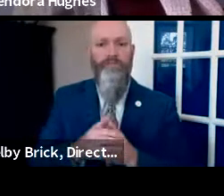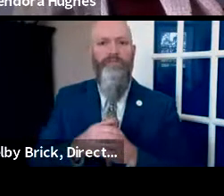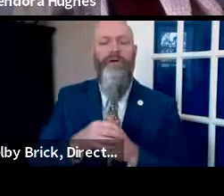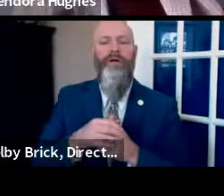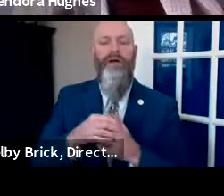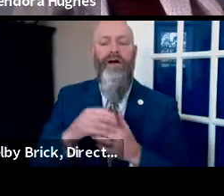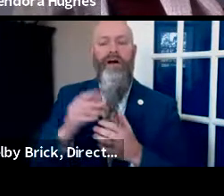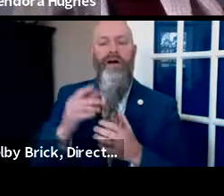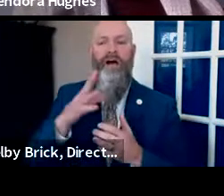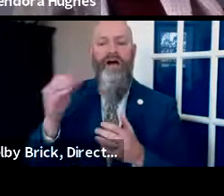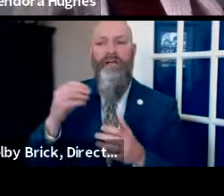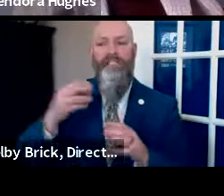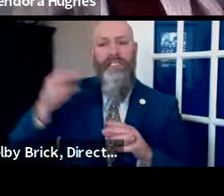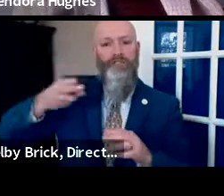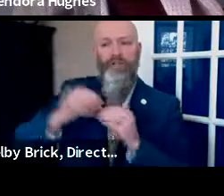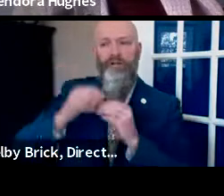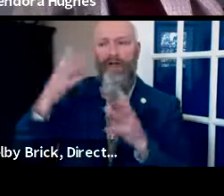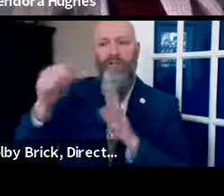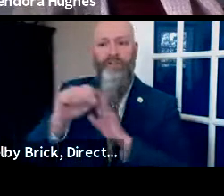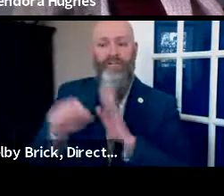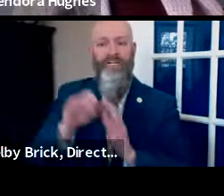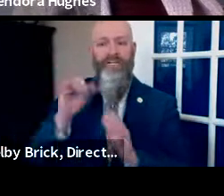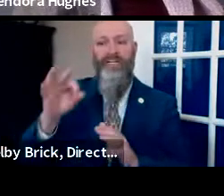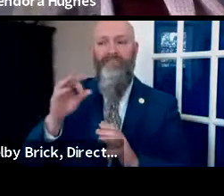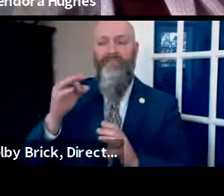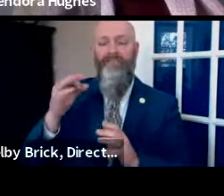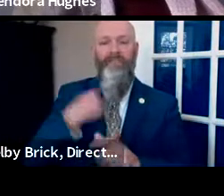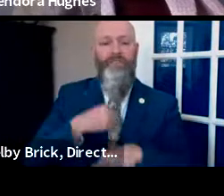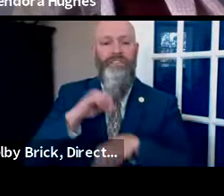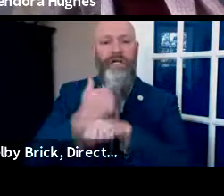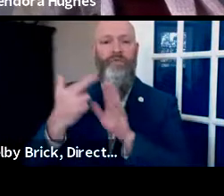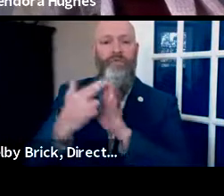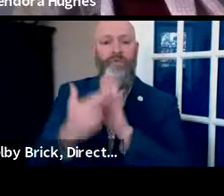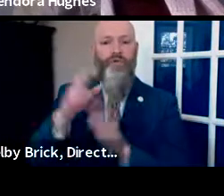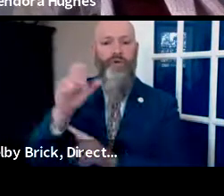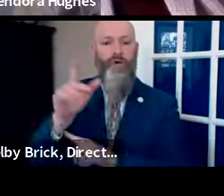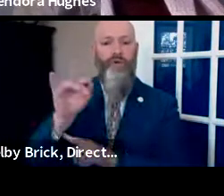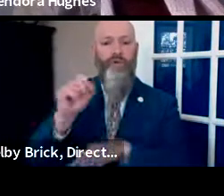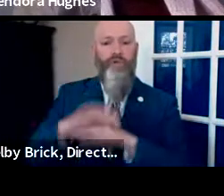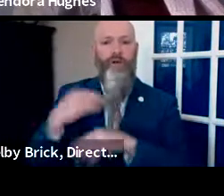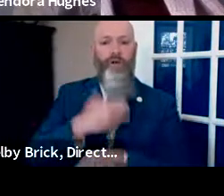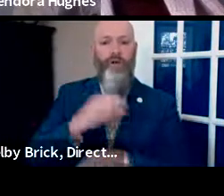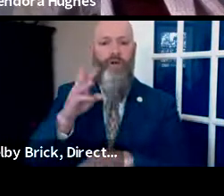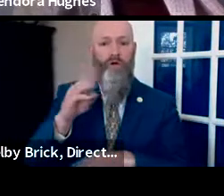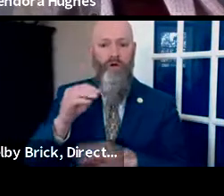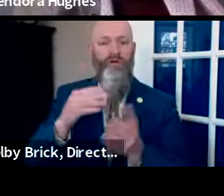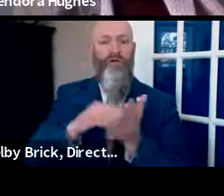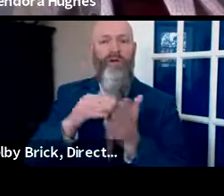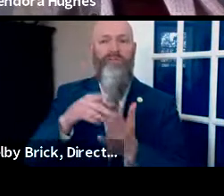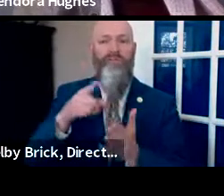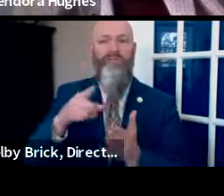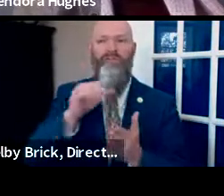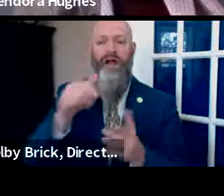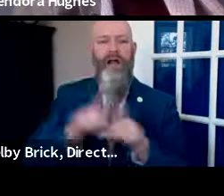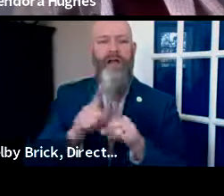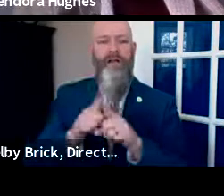that is critical. We need to have this conversation on how to move from here. Historically, many states have set up regulations.